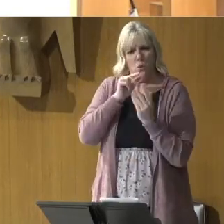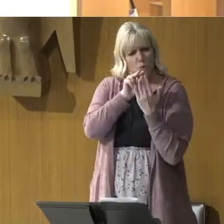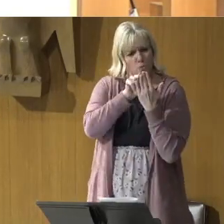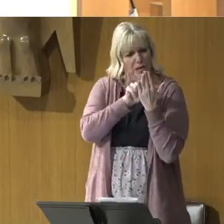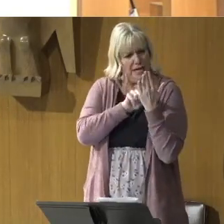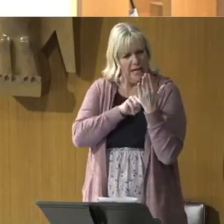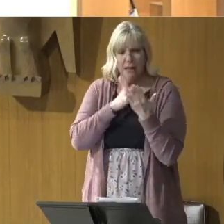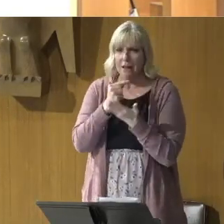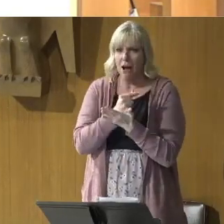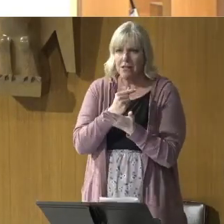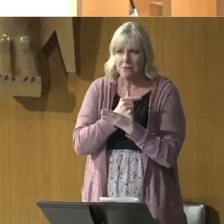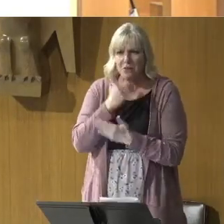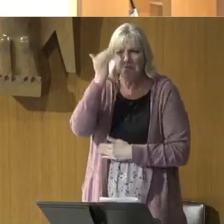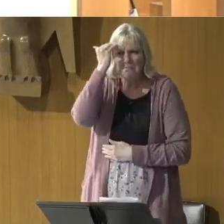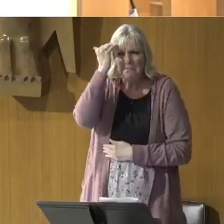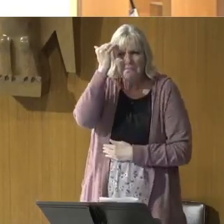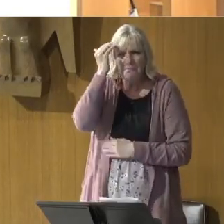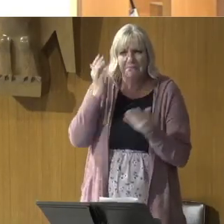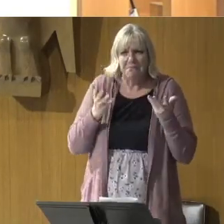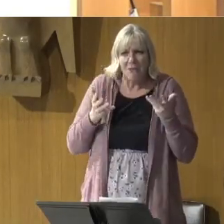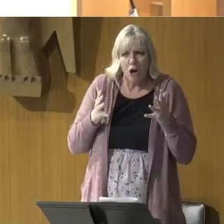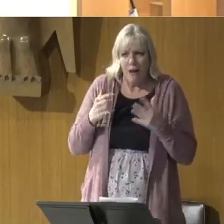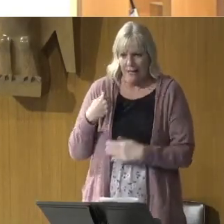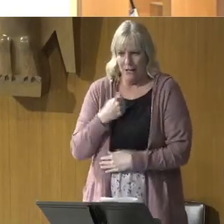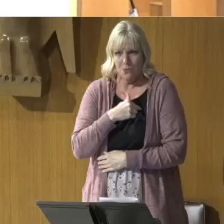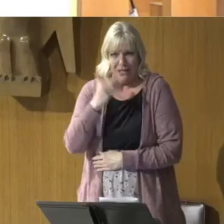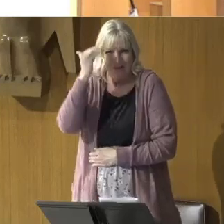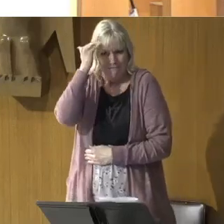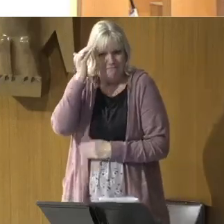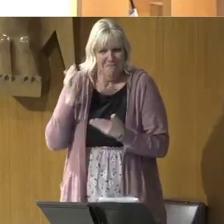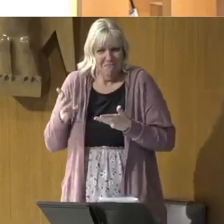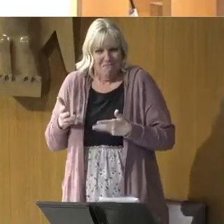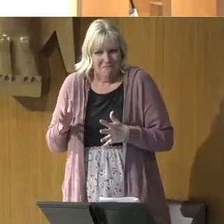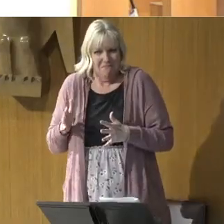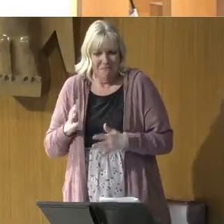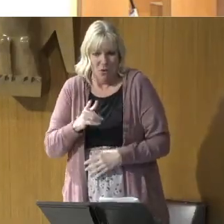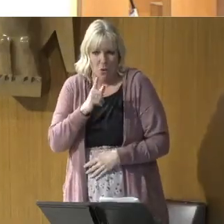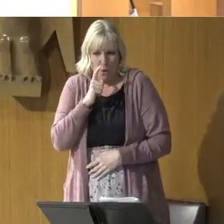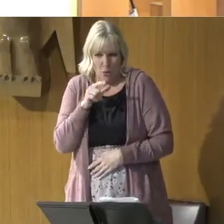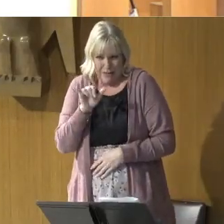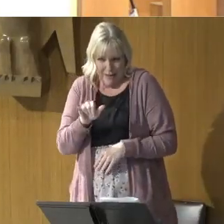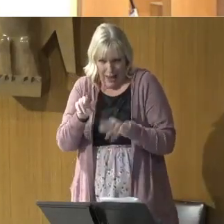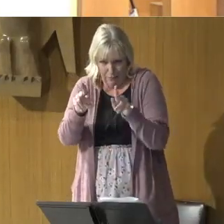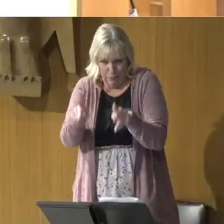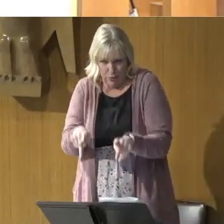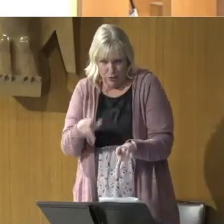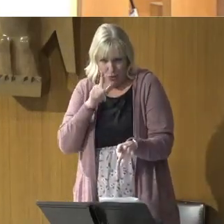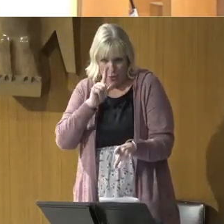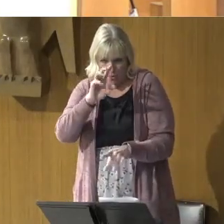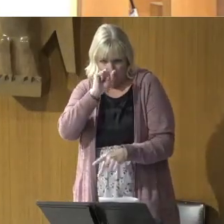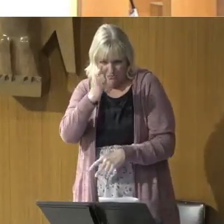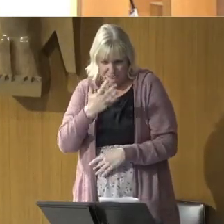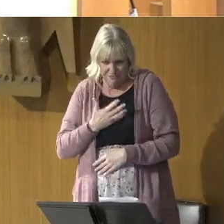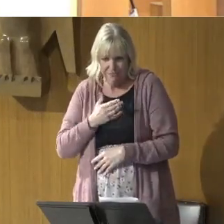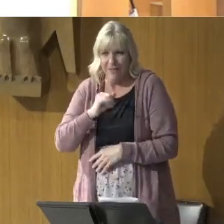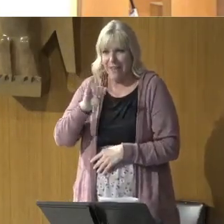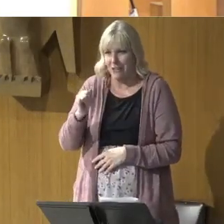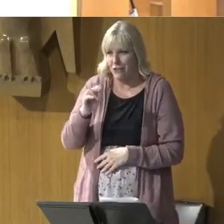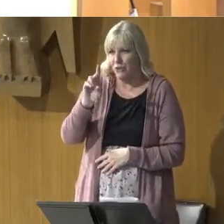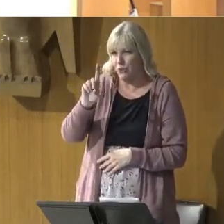known, just like we already know, that the disciple that Jesus is referring to is Judas Iscariot.